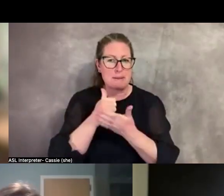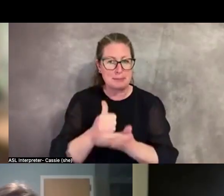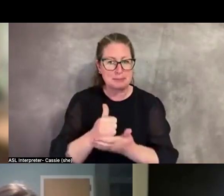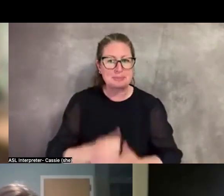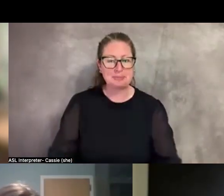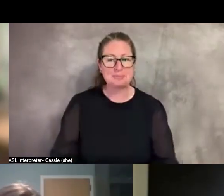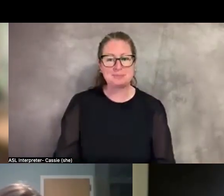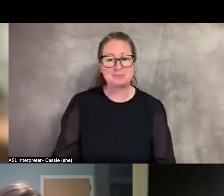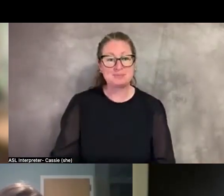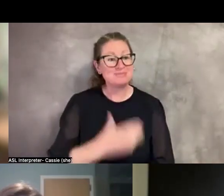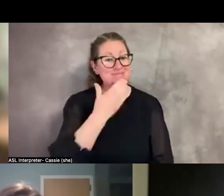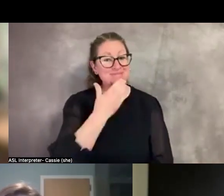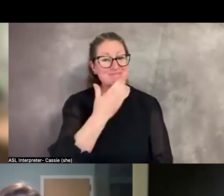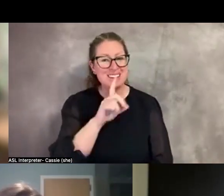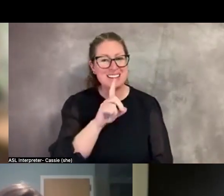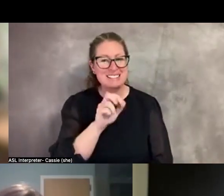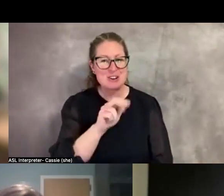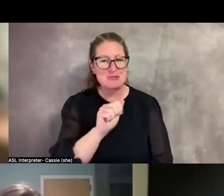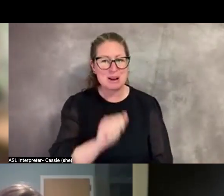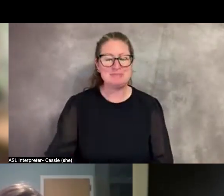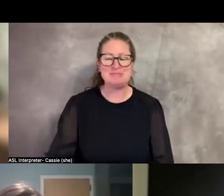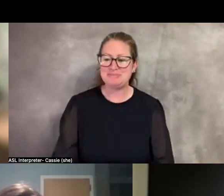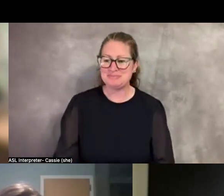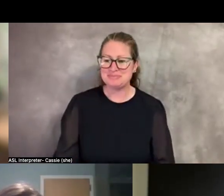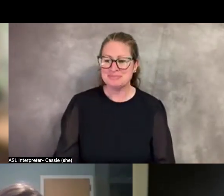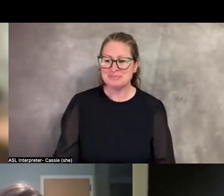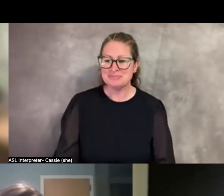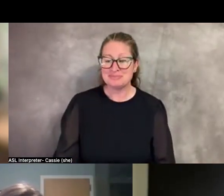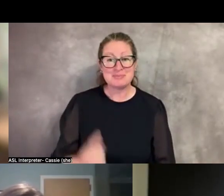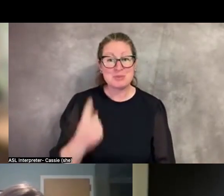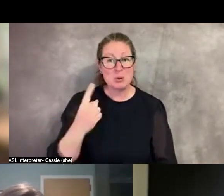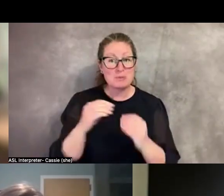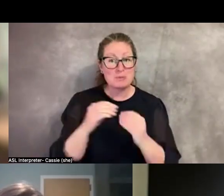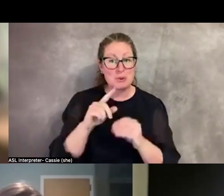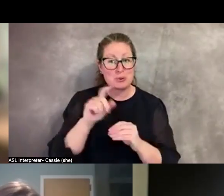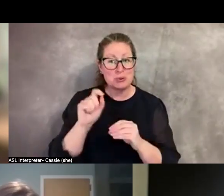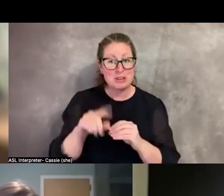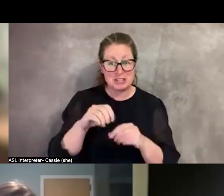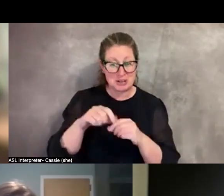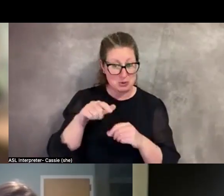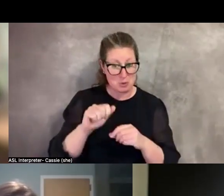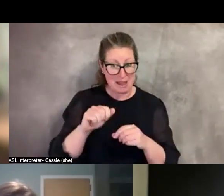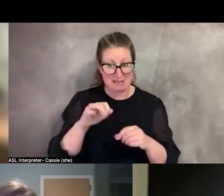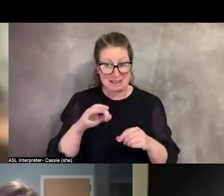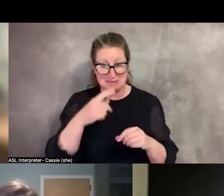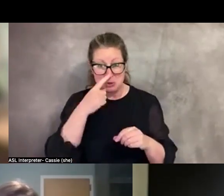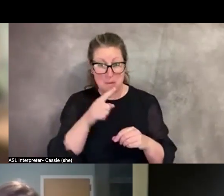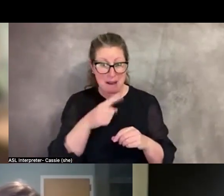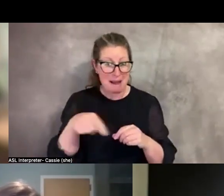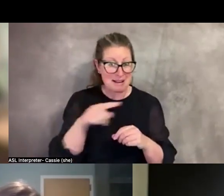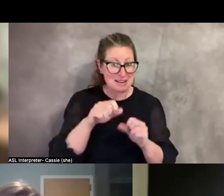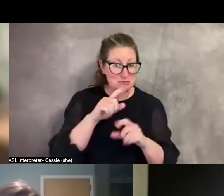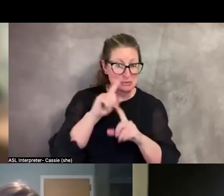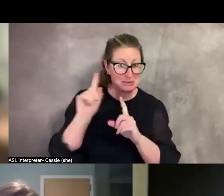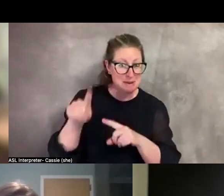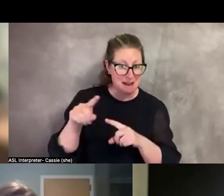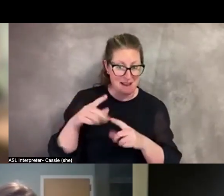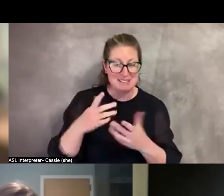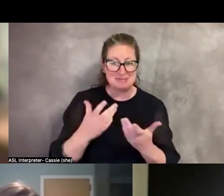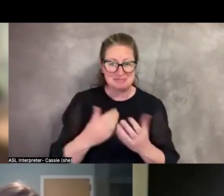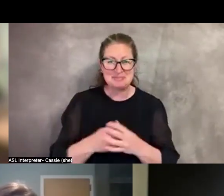Thanks, Dara. All right, there's one other question in the Q&A, if you don't mind responding to, but I